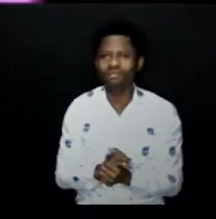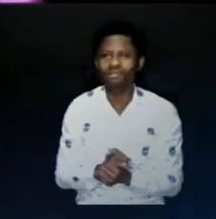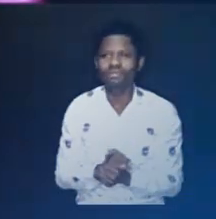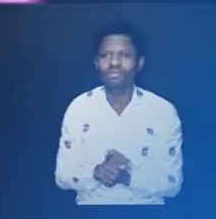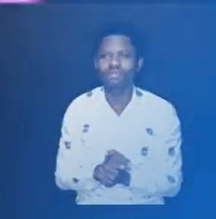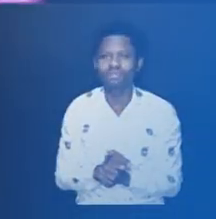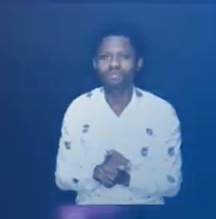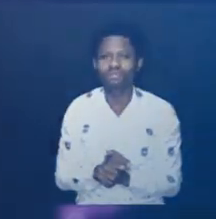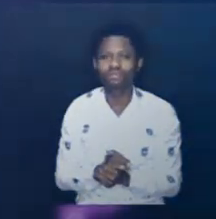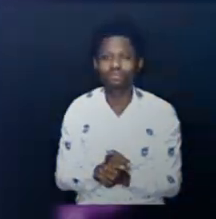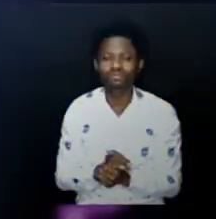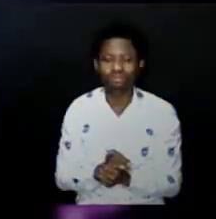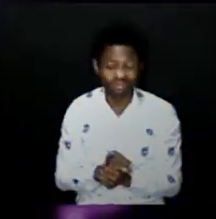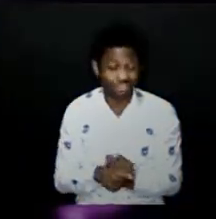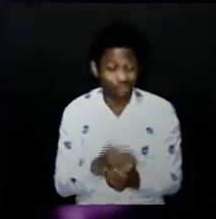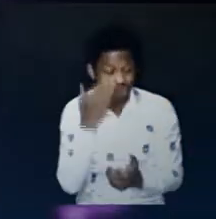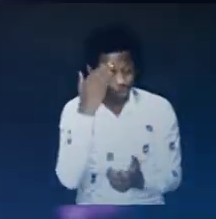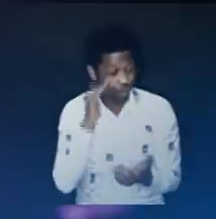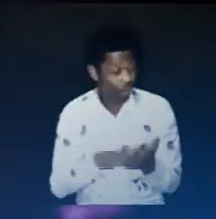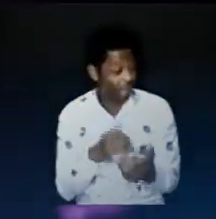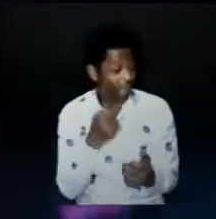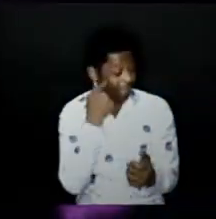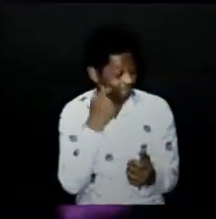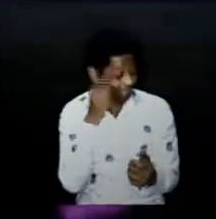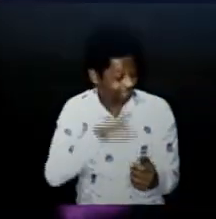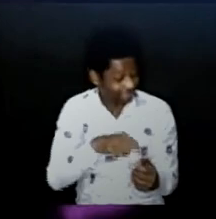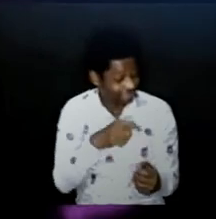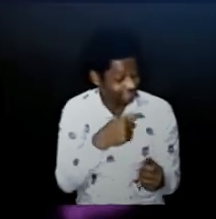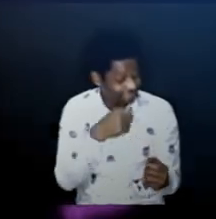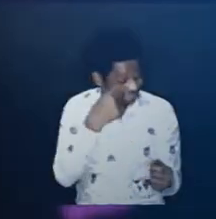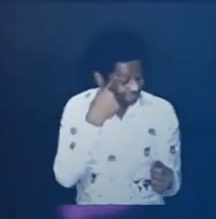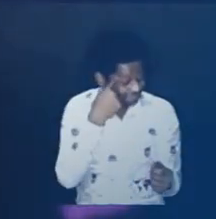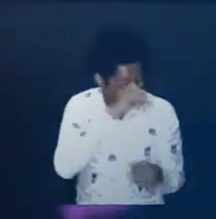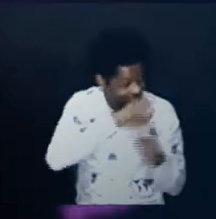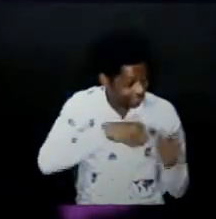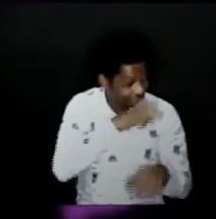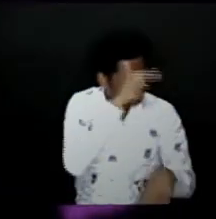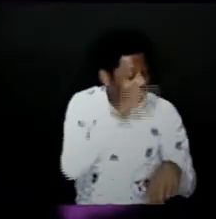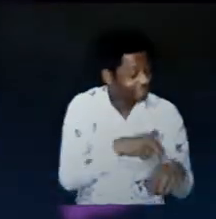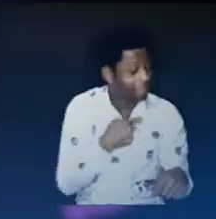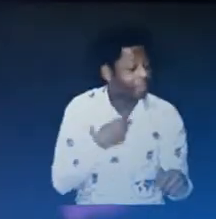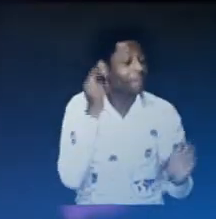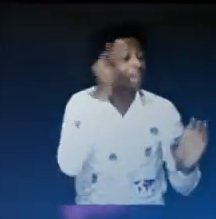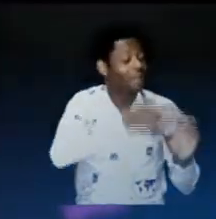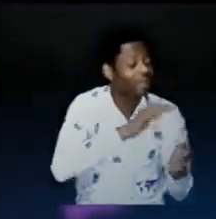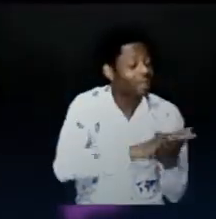the reason why you should be thinking about the nation and getting involved as salt and light.